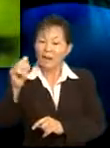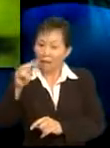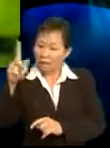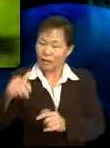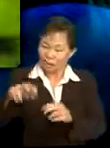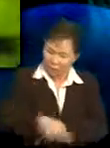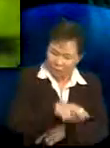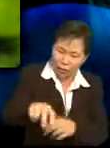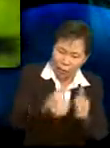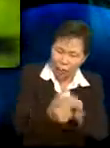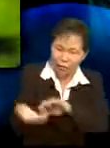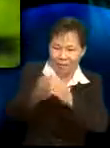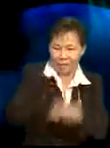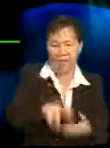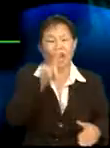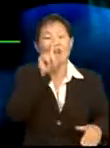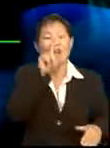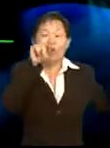journey with the Dead Crow.